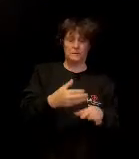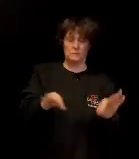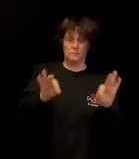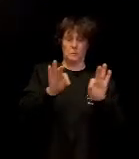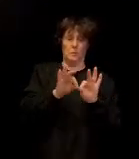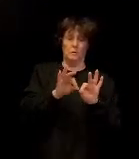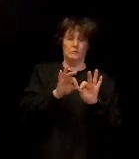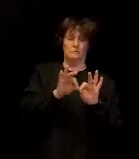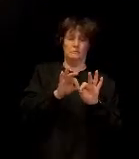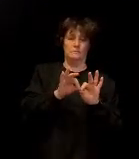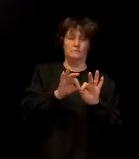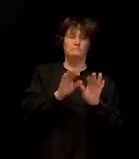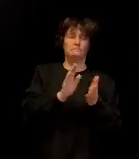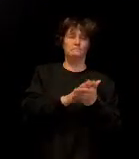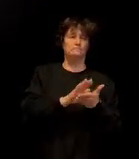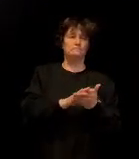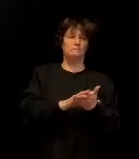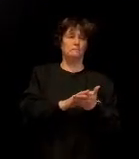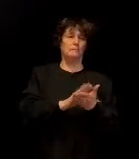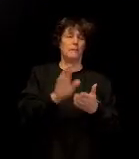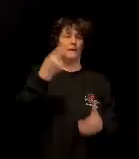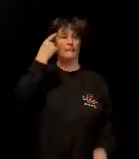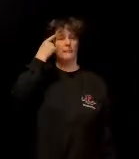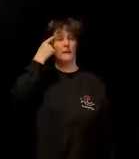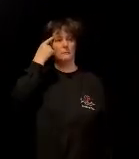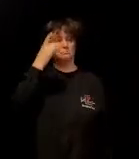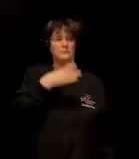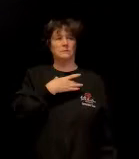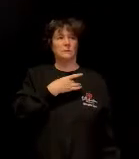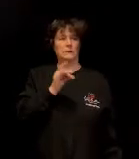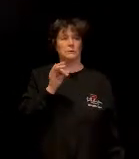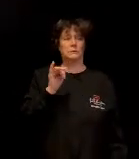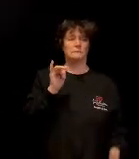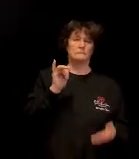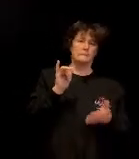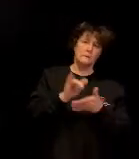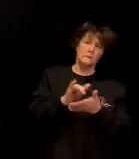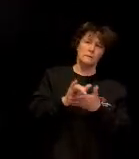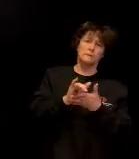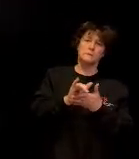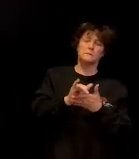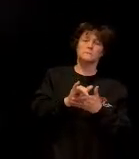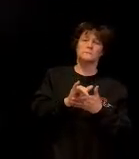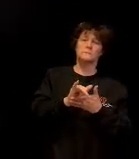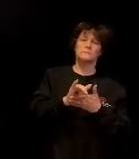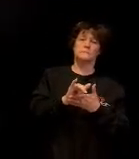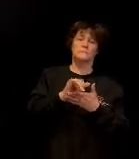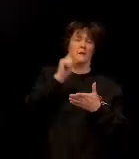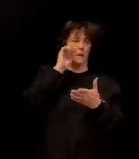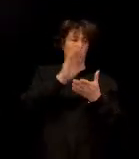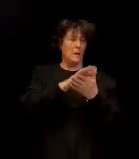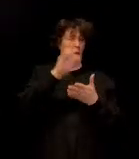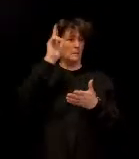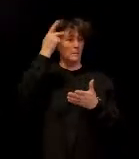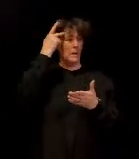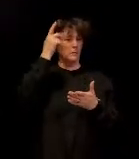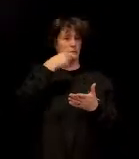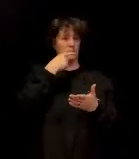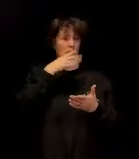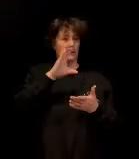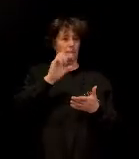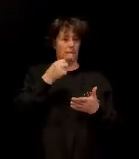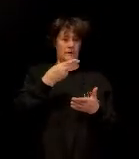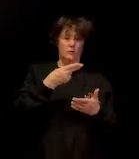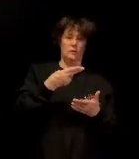matter. I think it's interesting that I believe the Apostle Paul said in